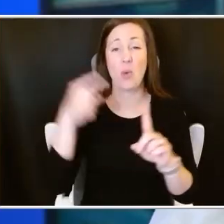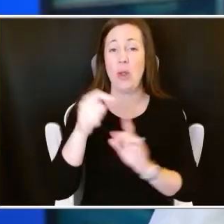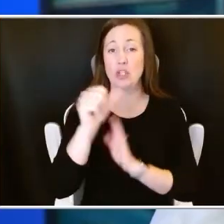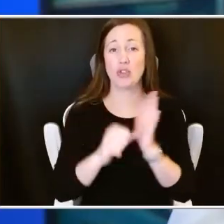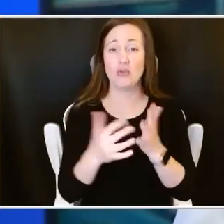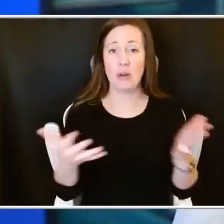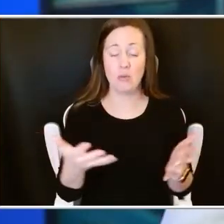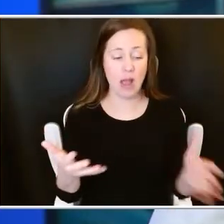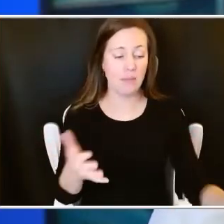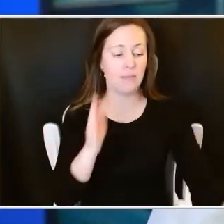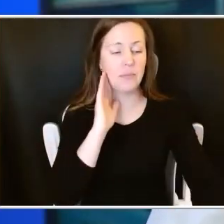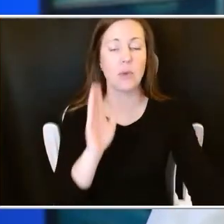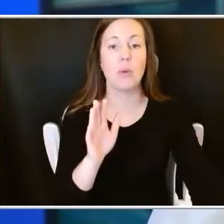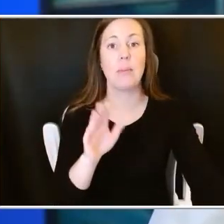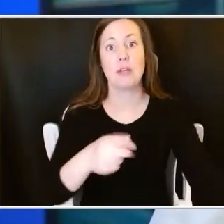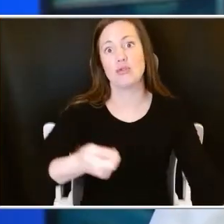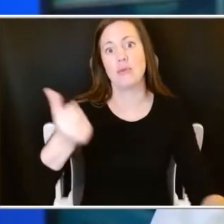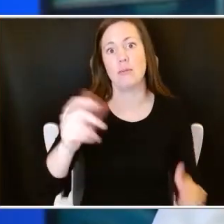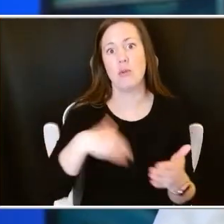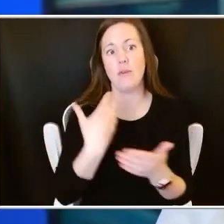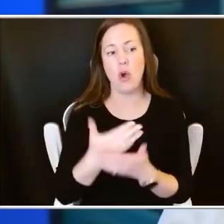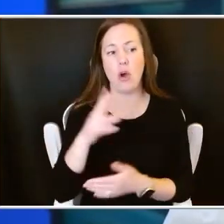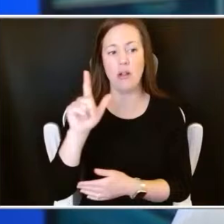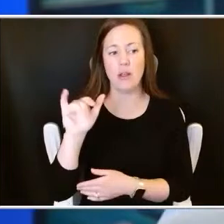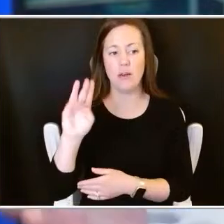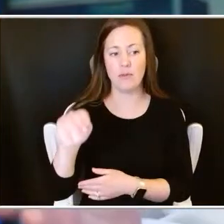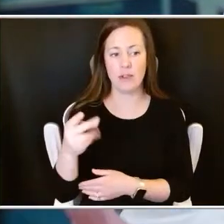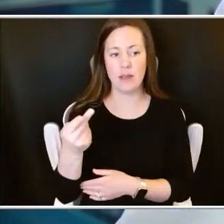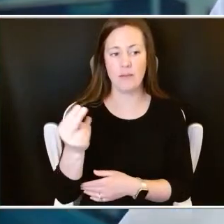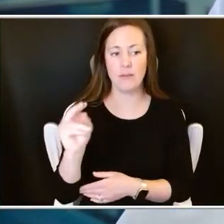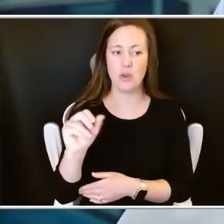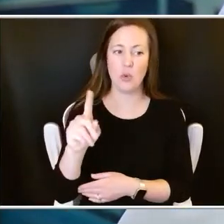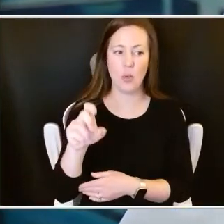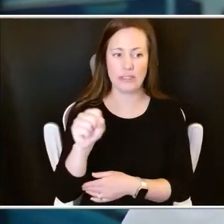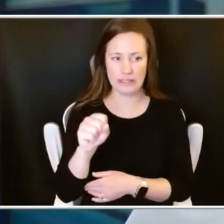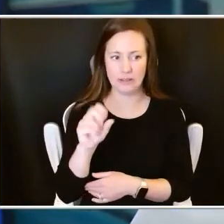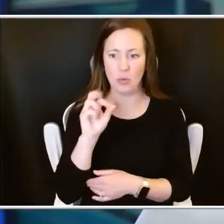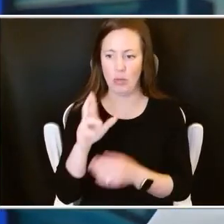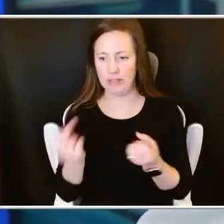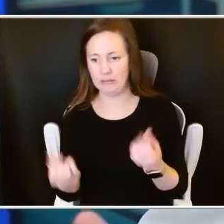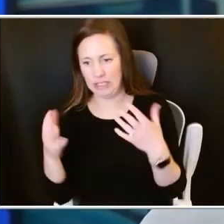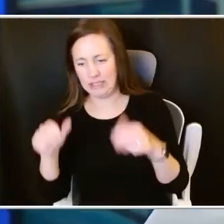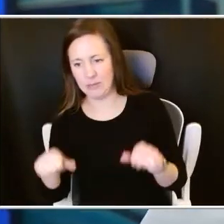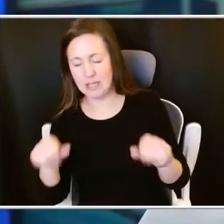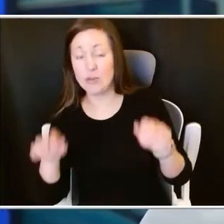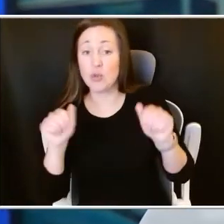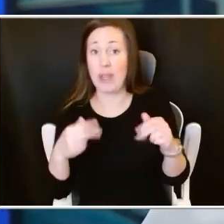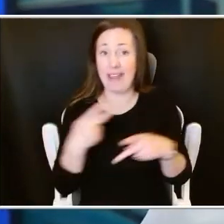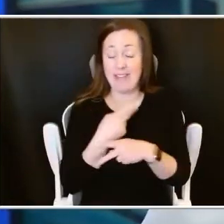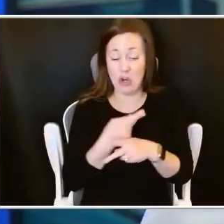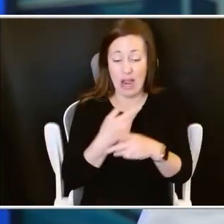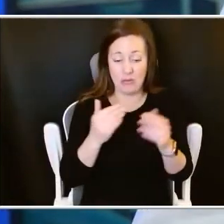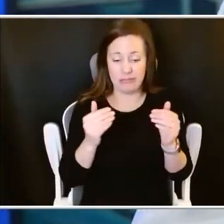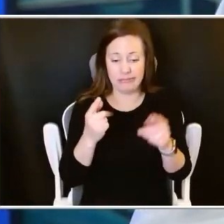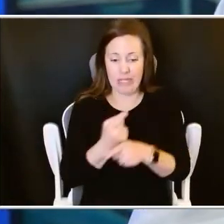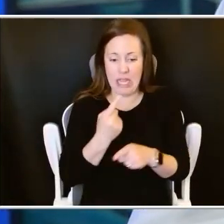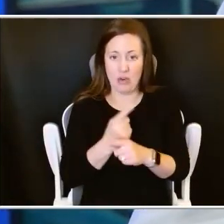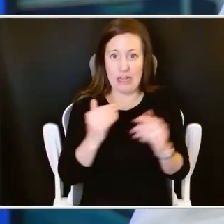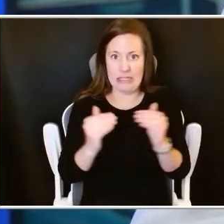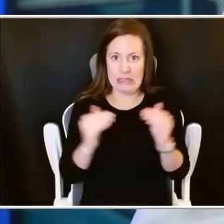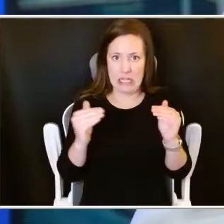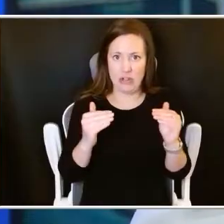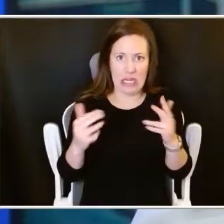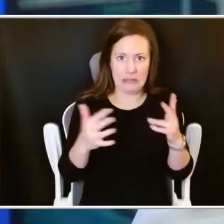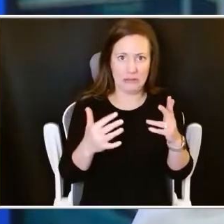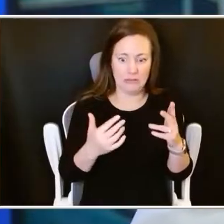all of those lymph nodes, or as many as possible. One, so we can get accurate staging, because with accurate staging, then Dr. Al-Rajabi can proceed with planning